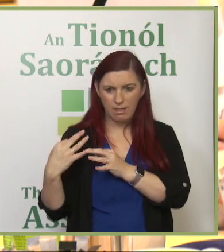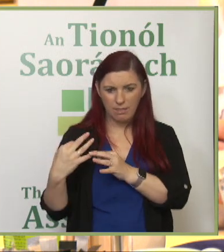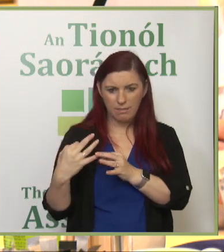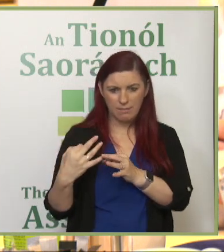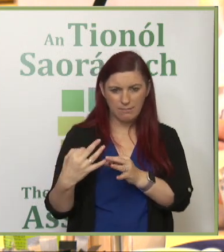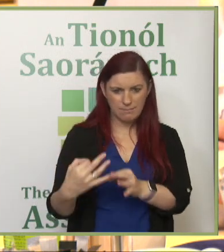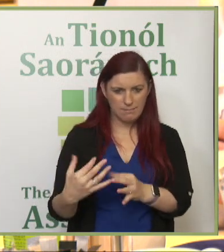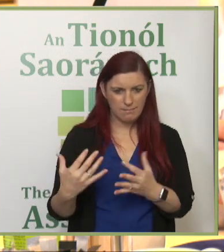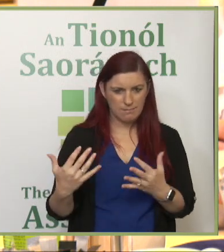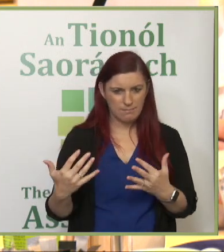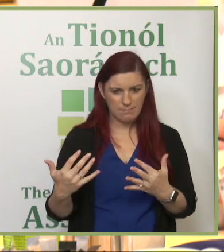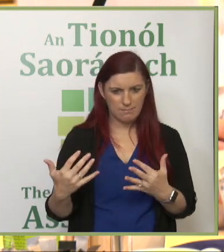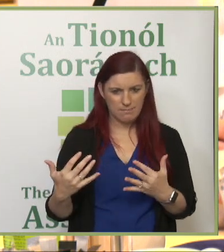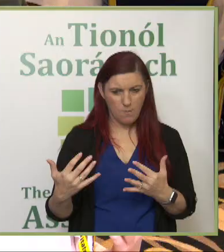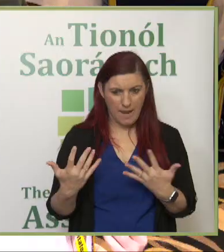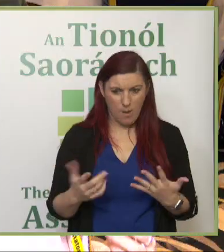or 2023.